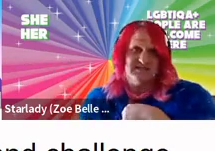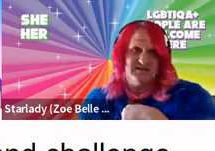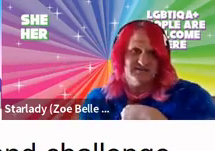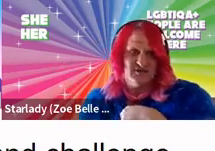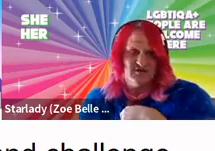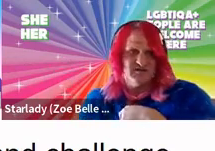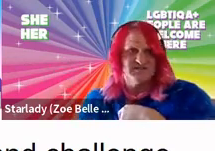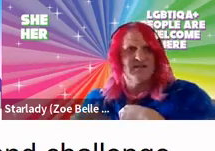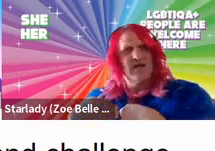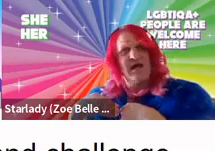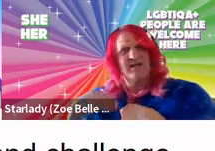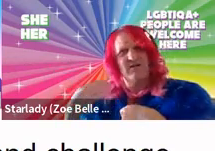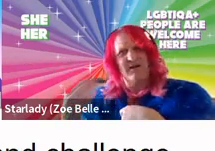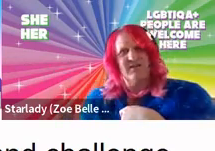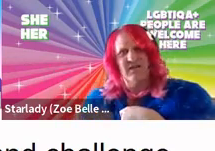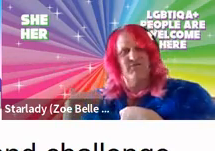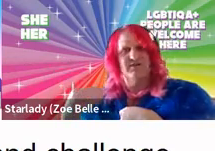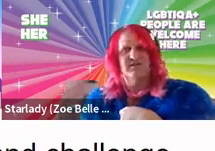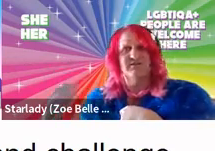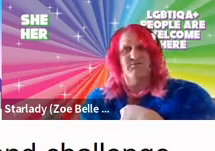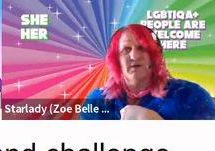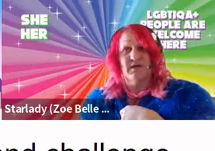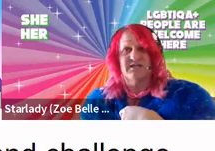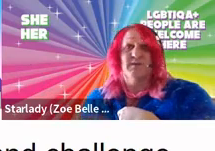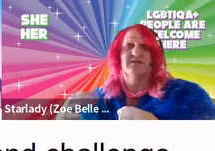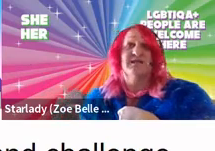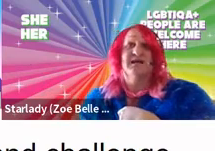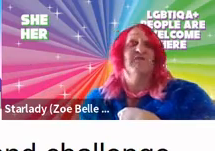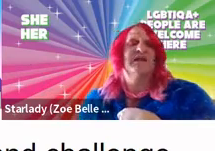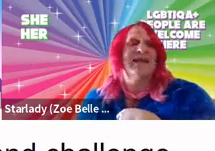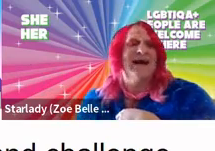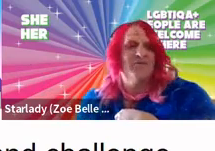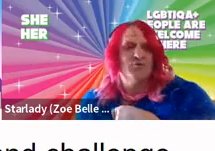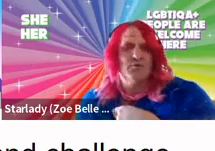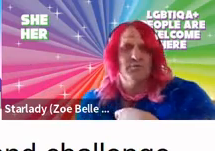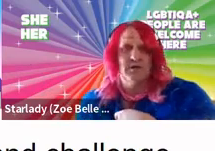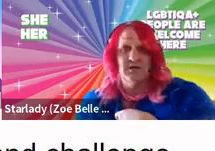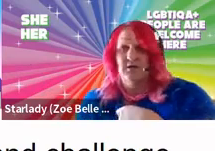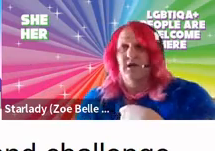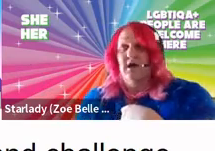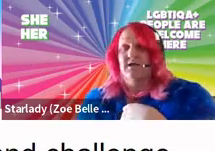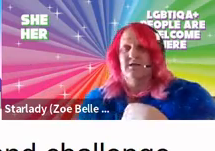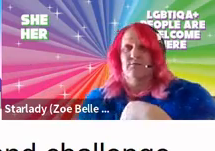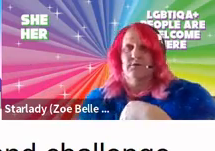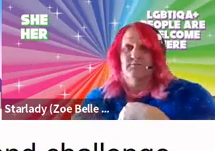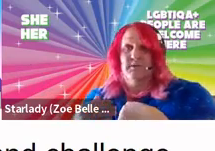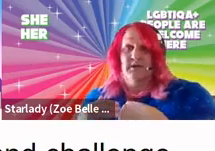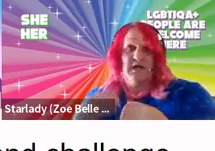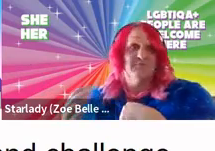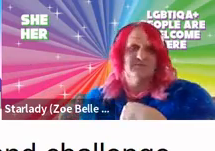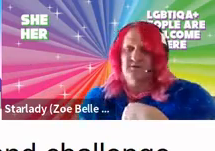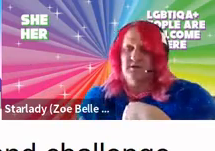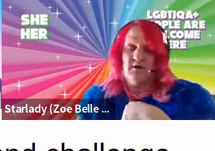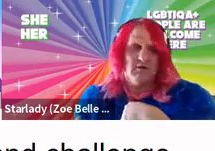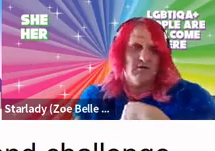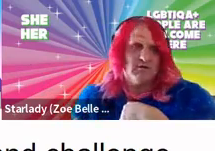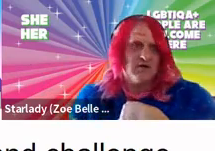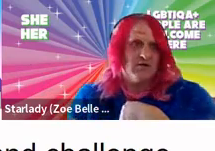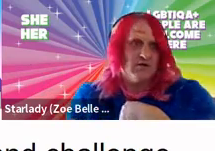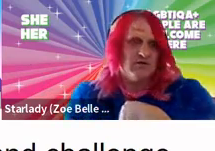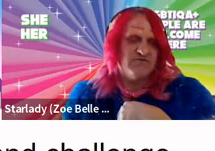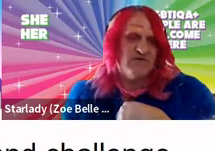to access our service. And I think if we expected that of any other woman, I think we would be